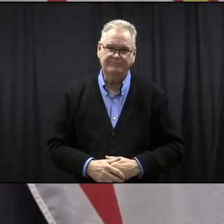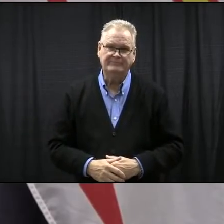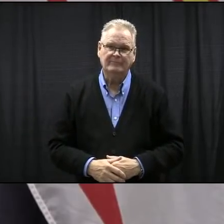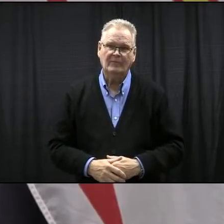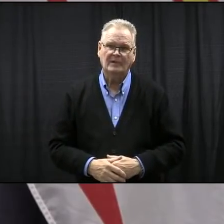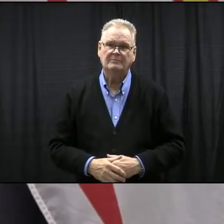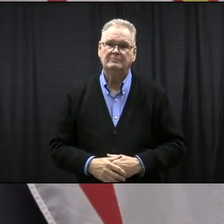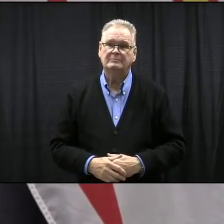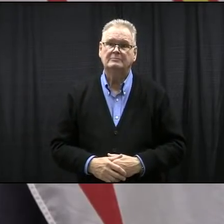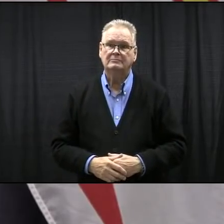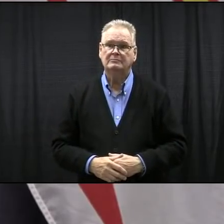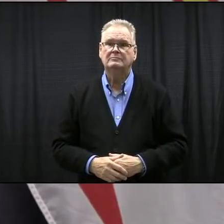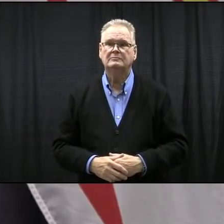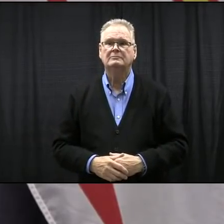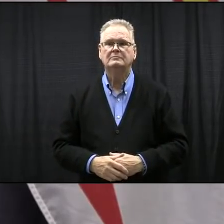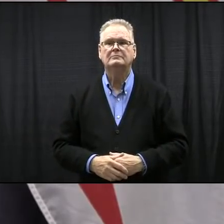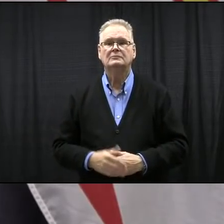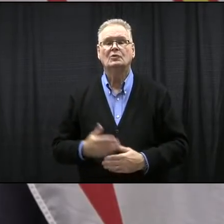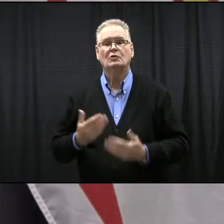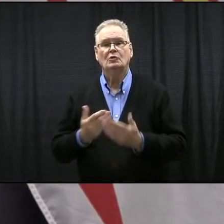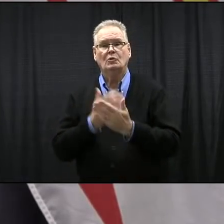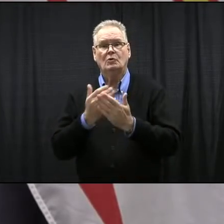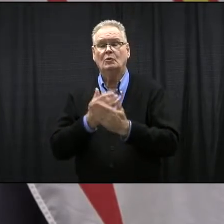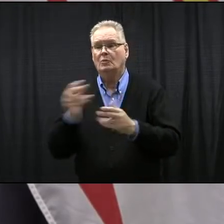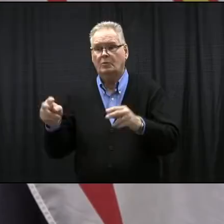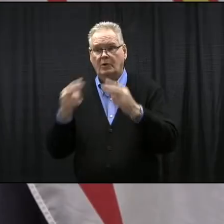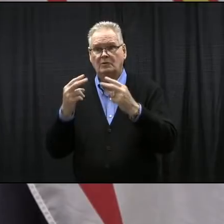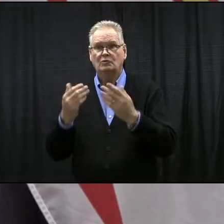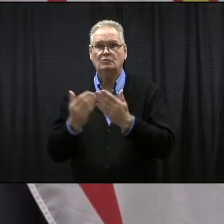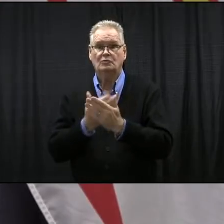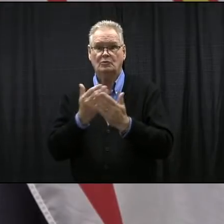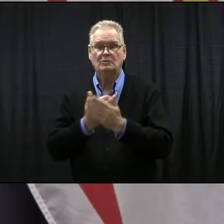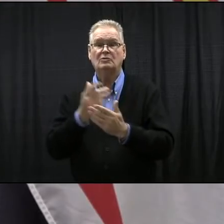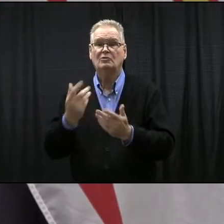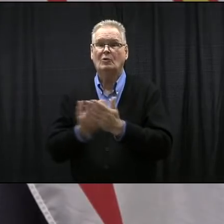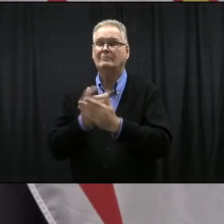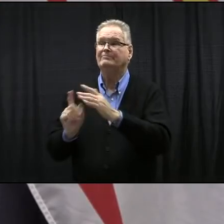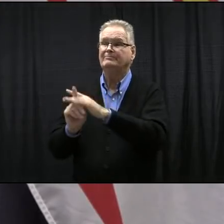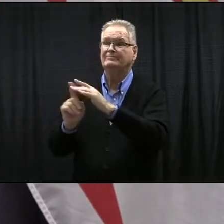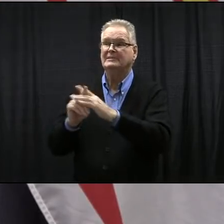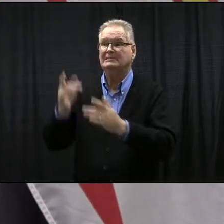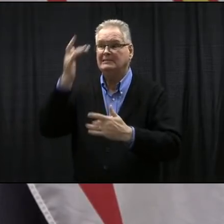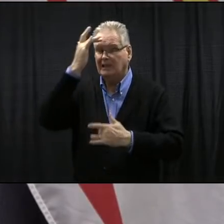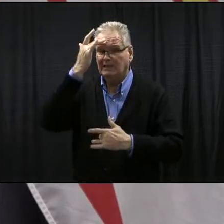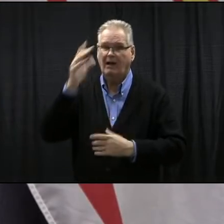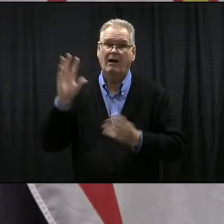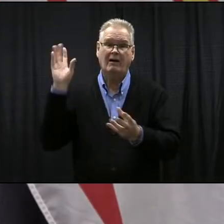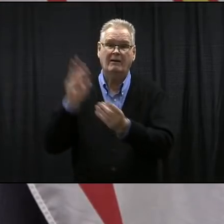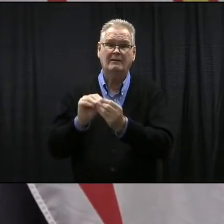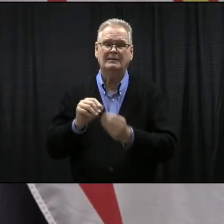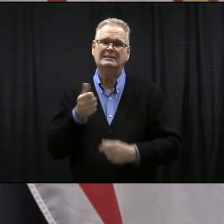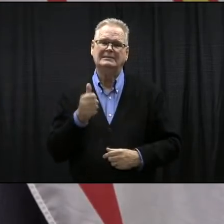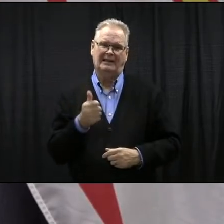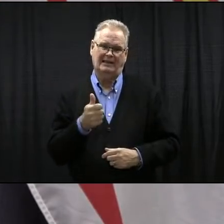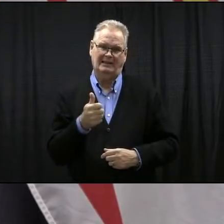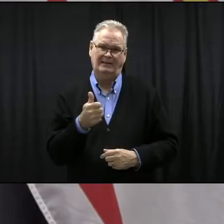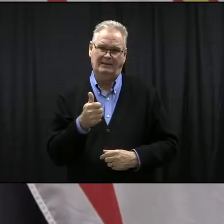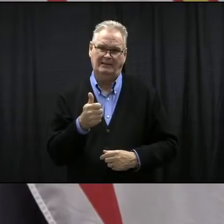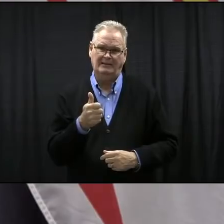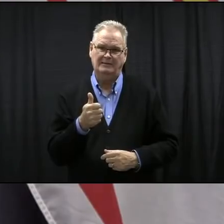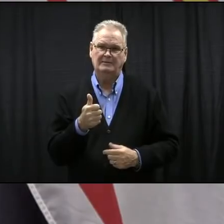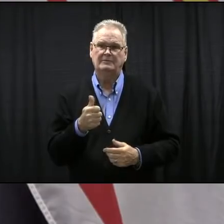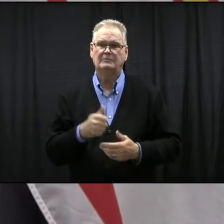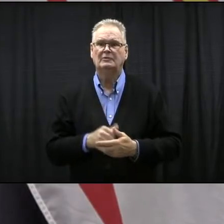at 1,551. Please do your part to help keep our community healthy and help the province shore up